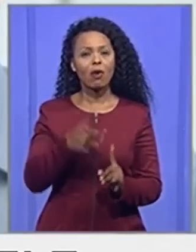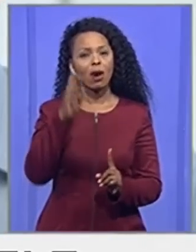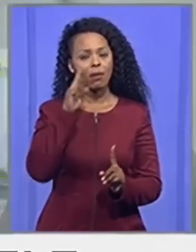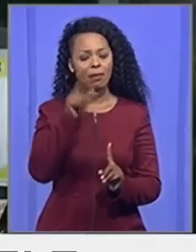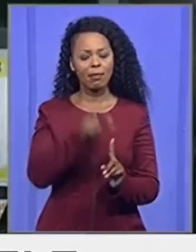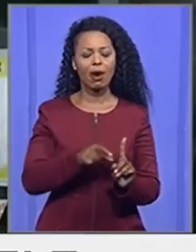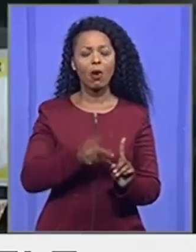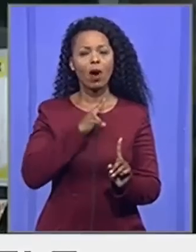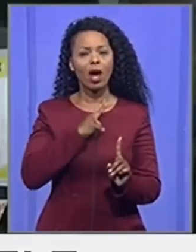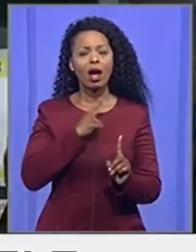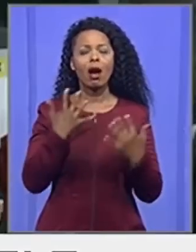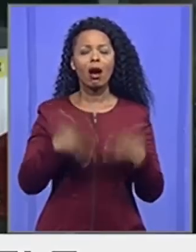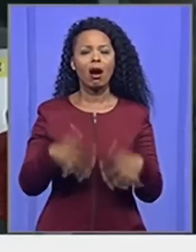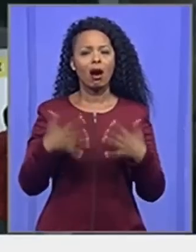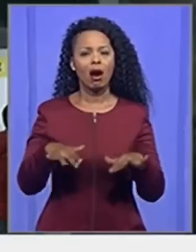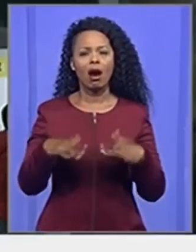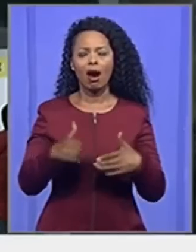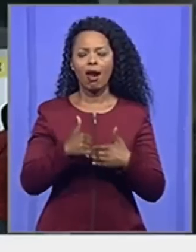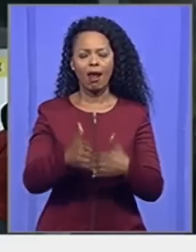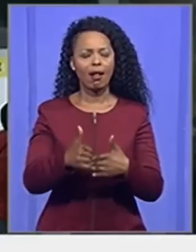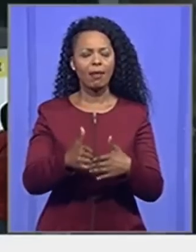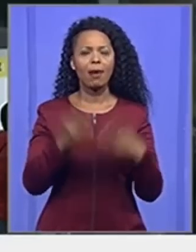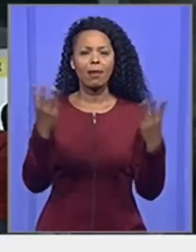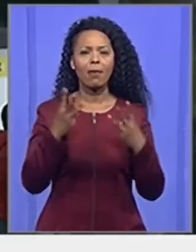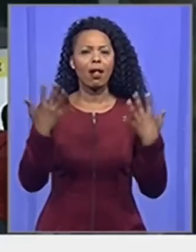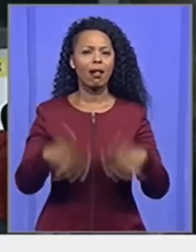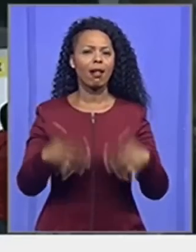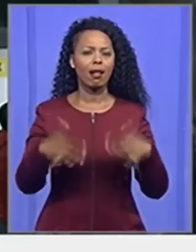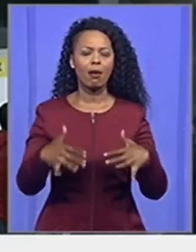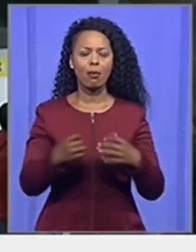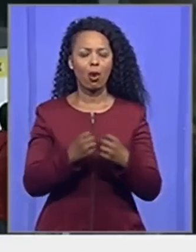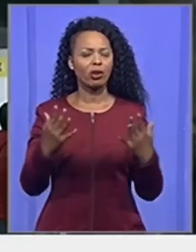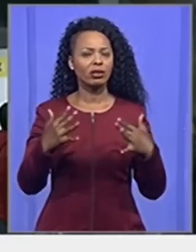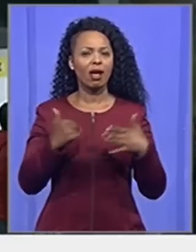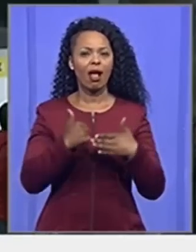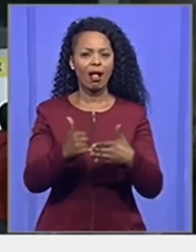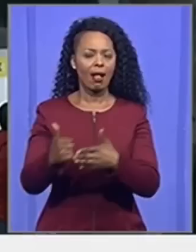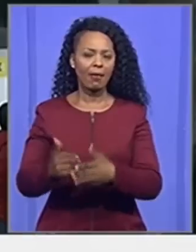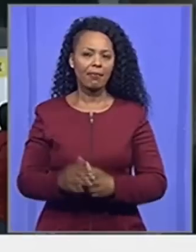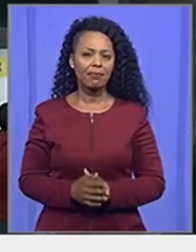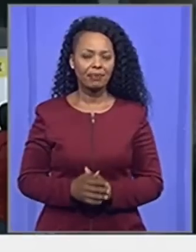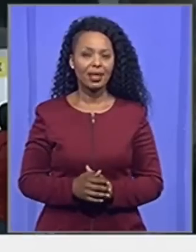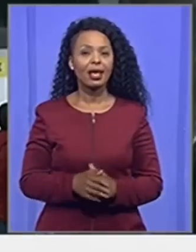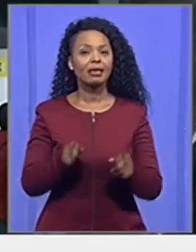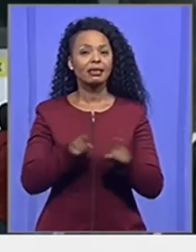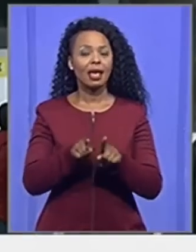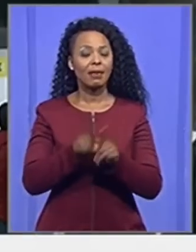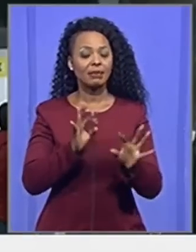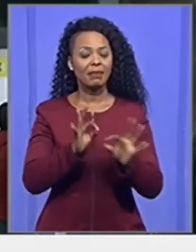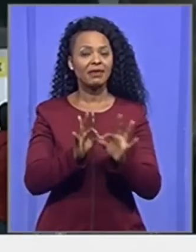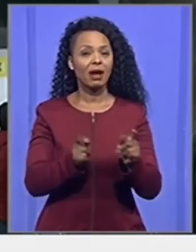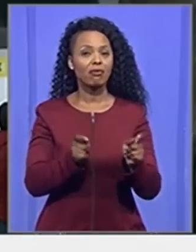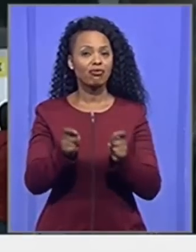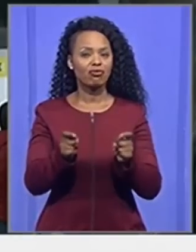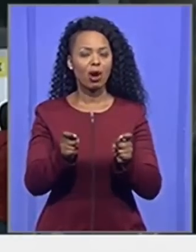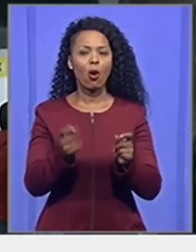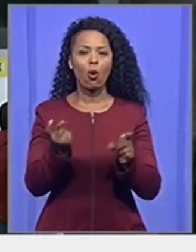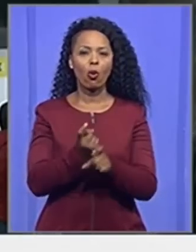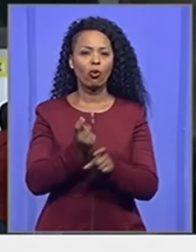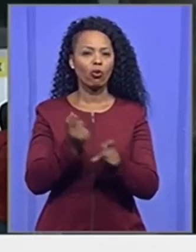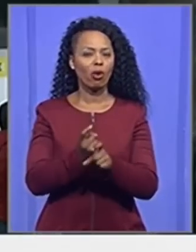setšhaba. He was keen on helping people from a humanitarian point of view, and his principle in retailing was what he called consumerism. So he